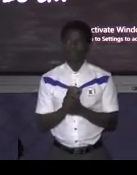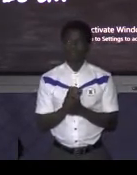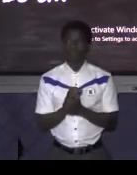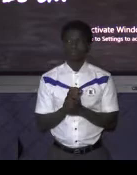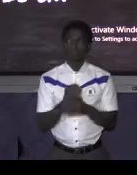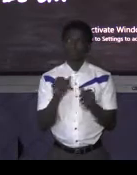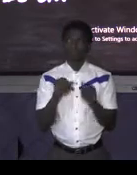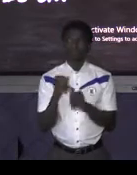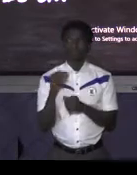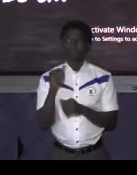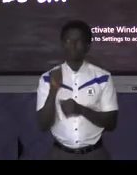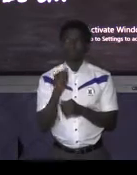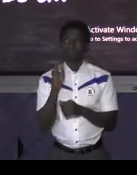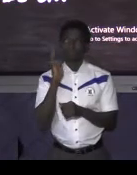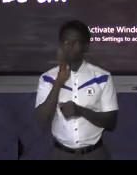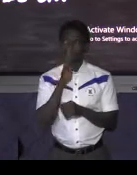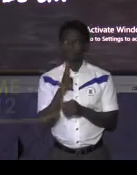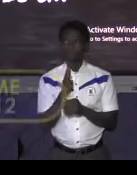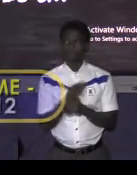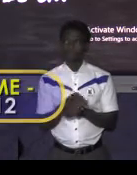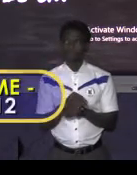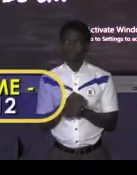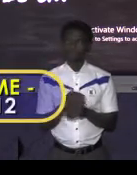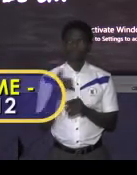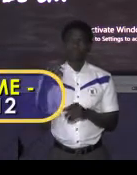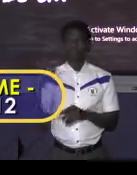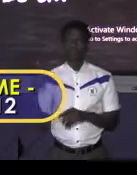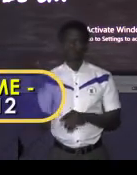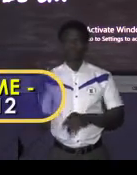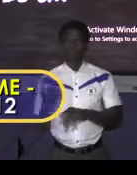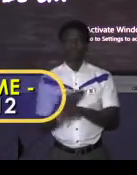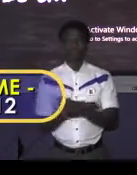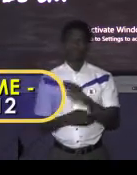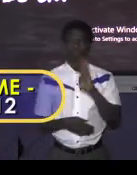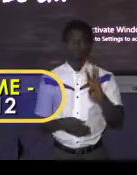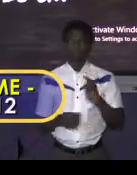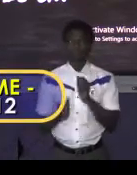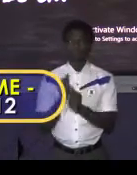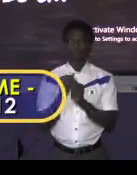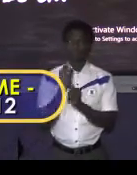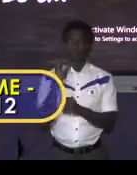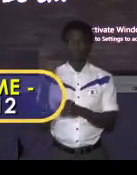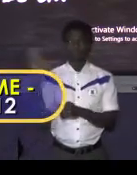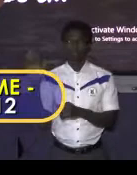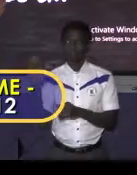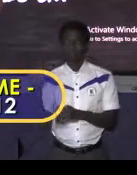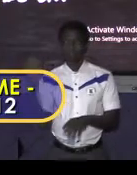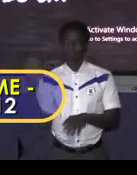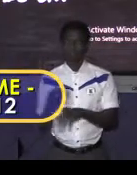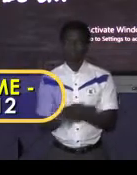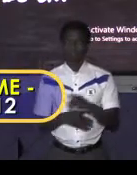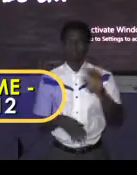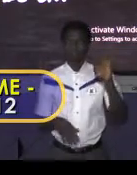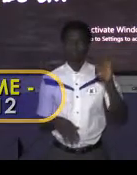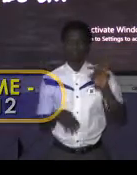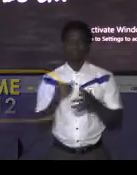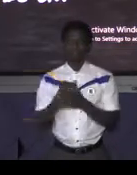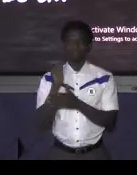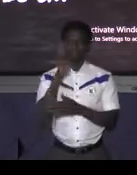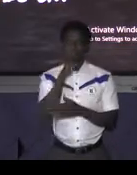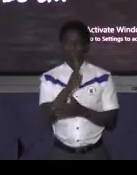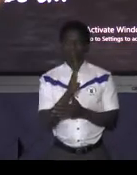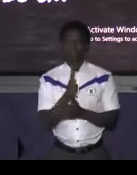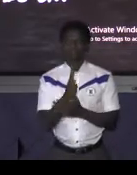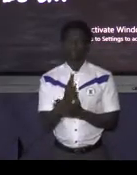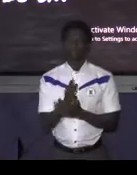area of A will now be length times breadth, which is 15 times 8, and that will be,